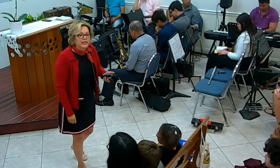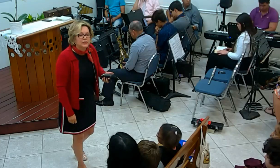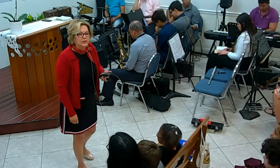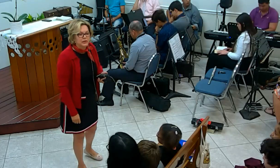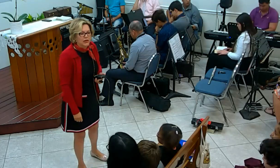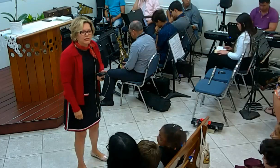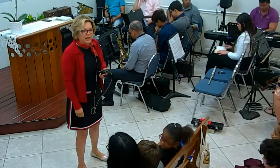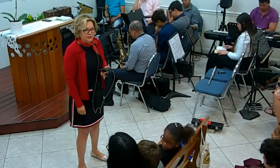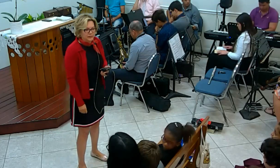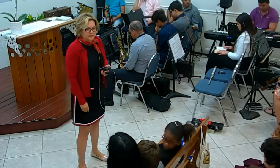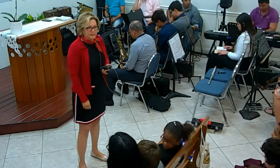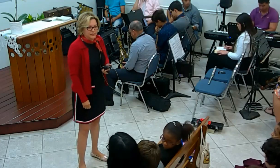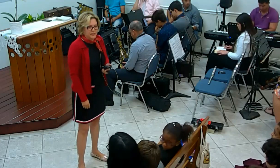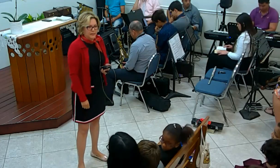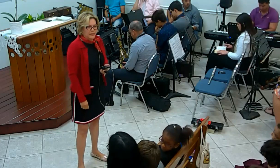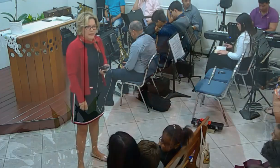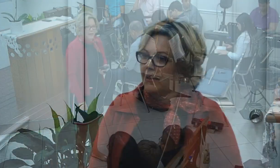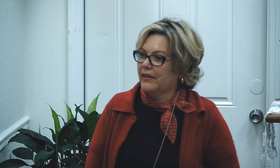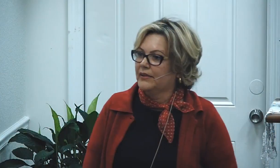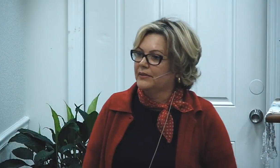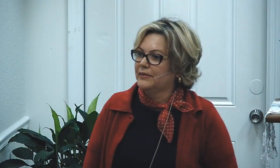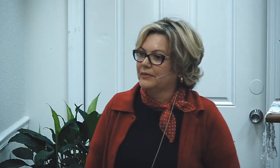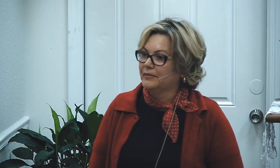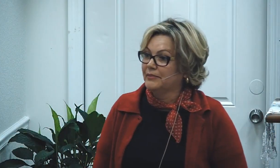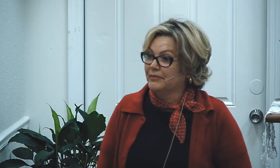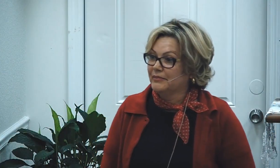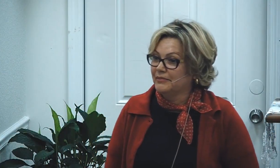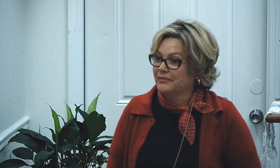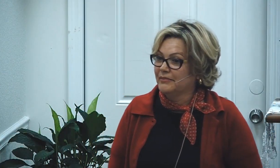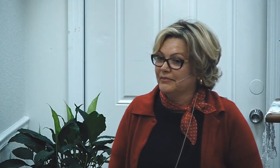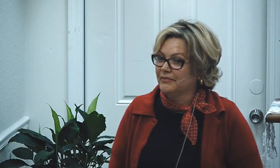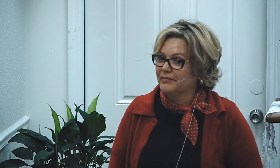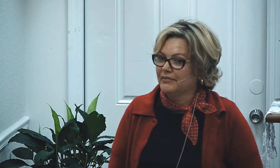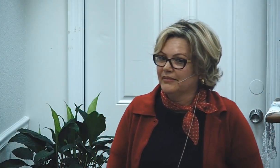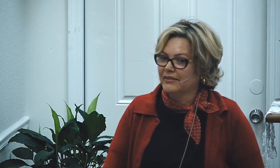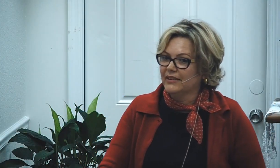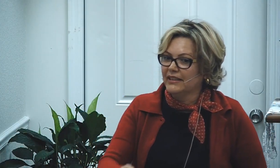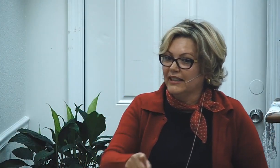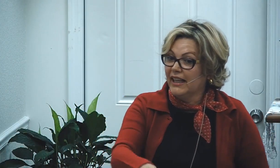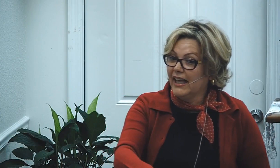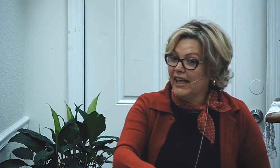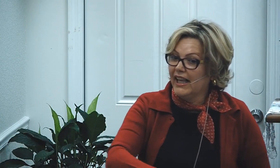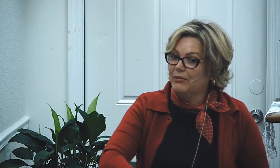How did Jesus save us? What did he do to save us?